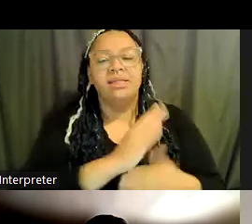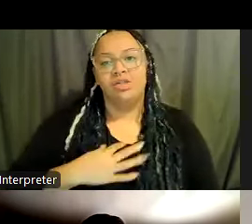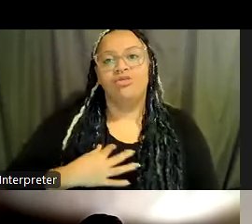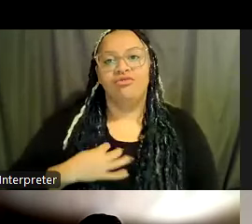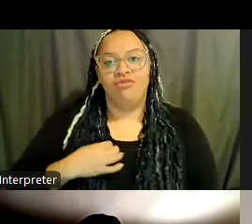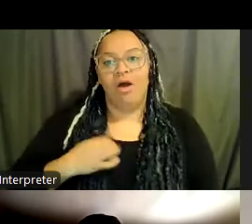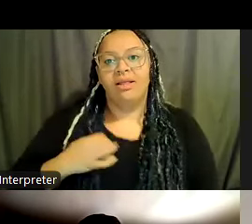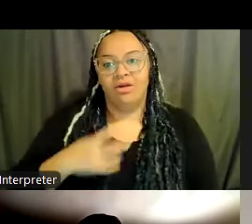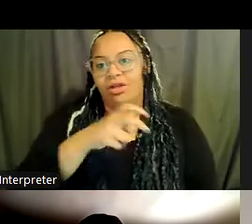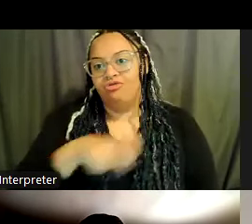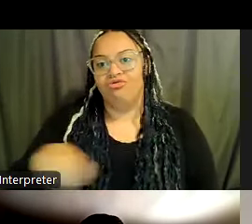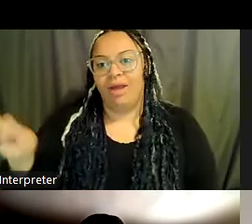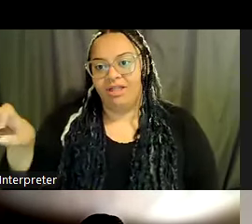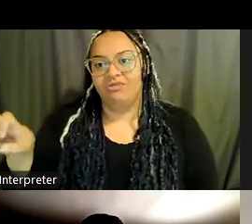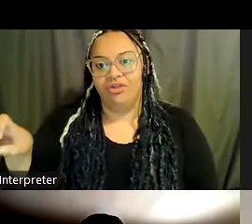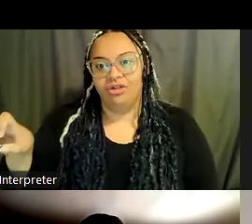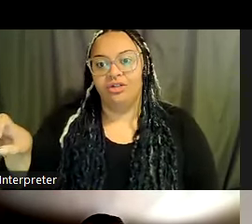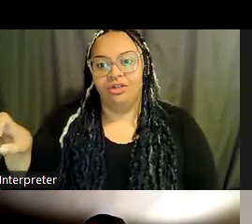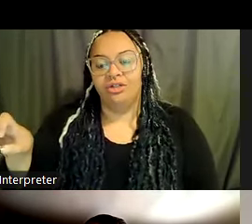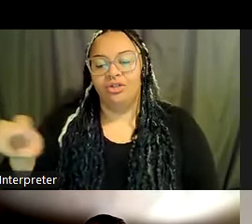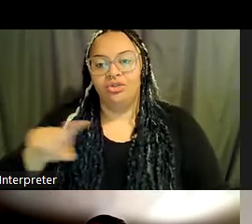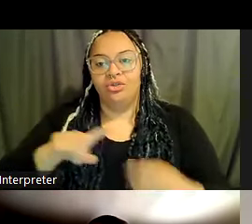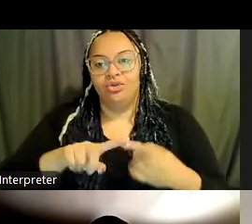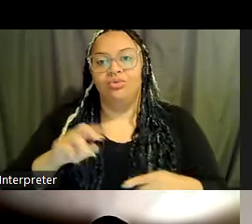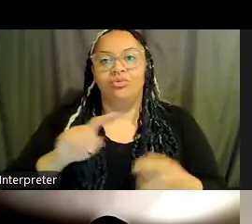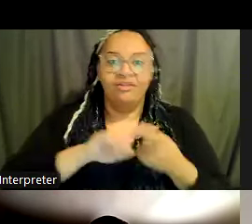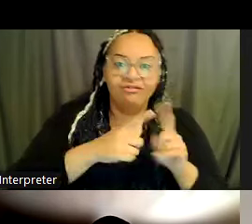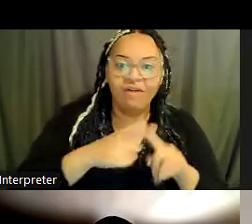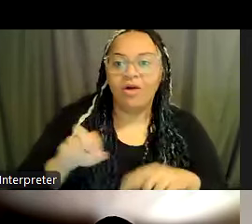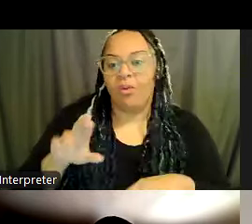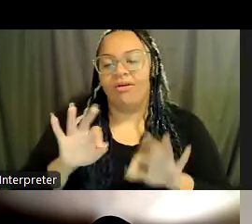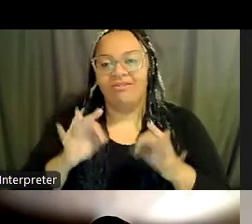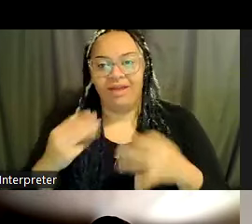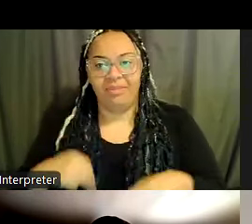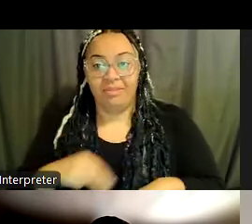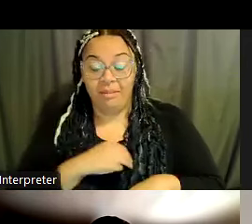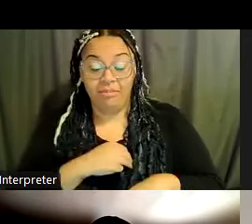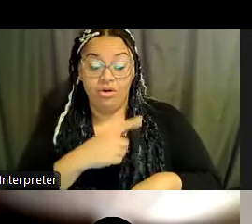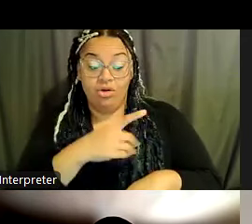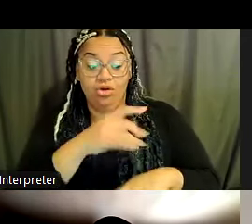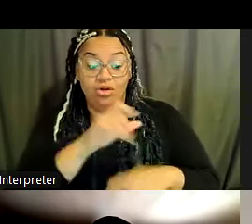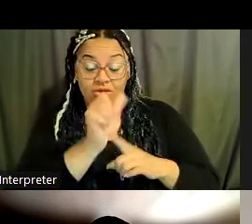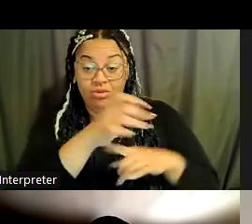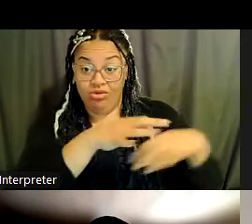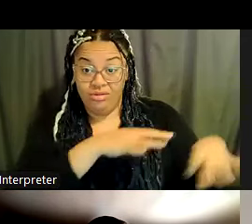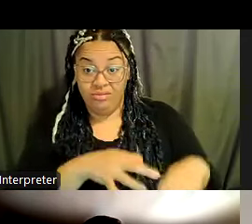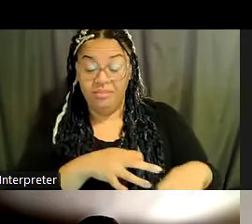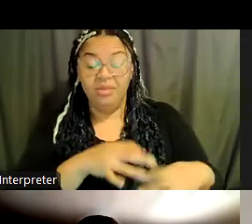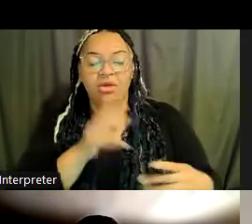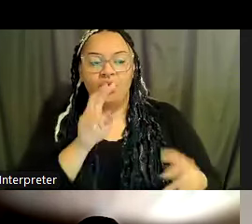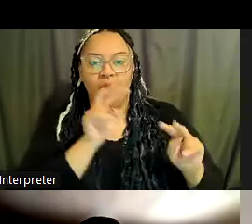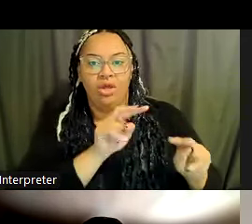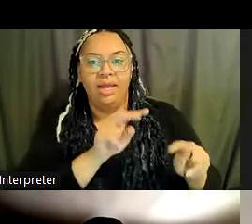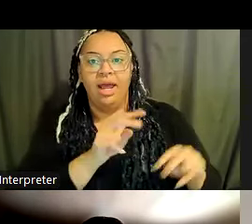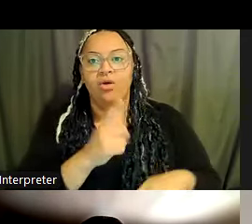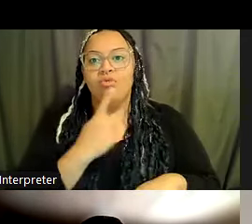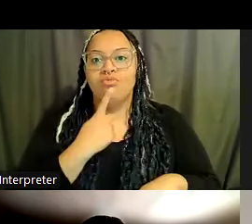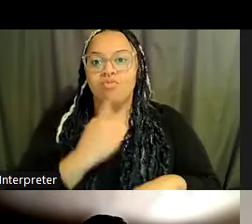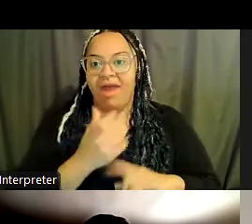their firearms to a friend or a family member. In the situation you're describing, you're either looking at, a red flag